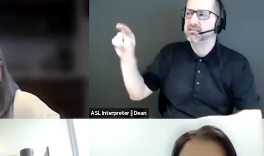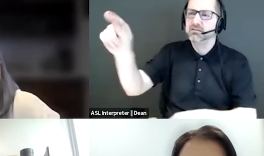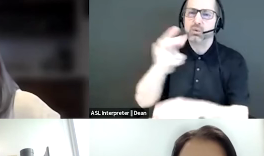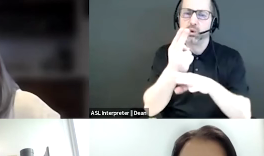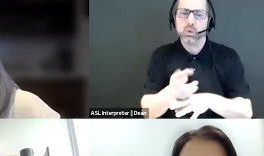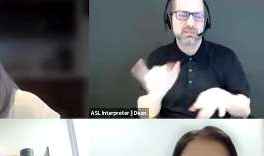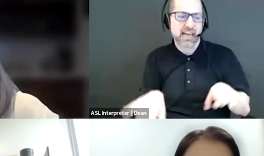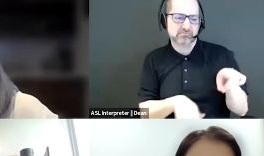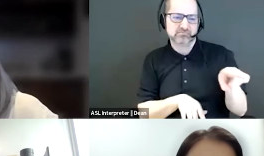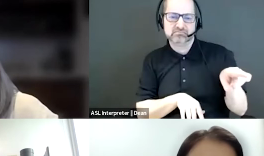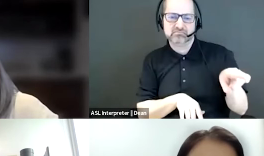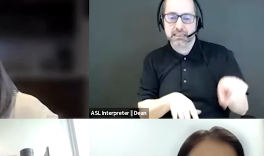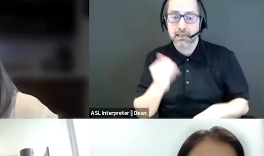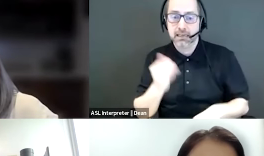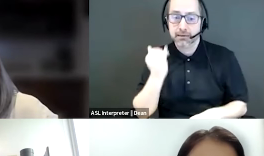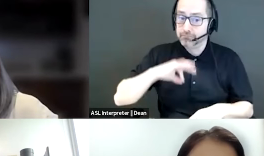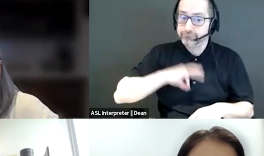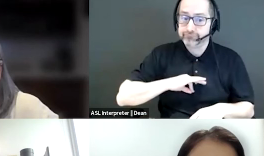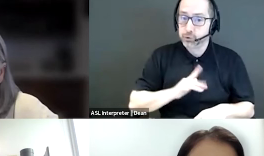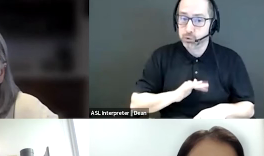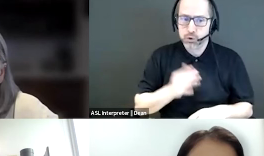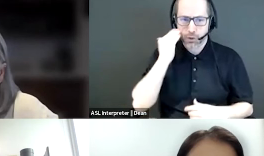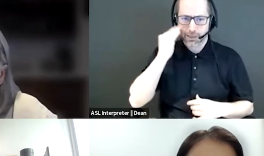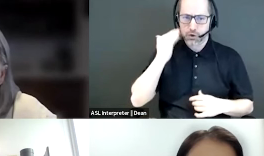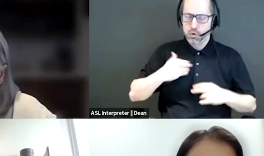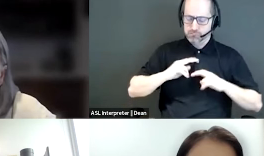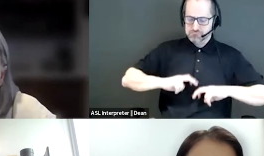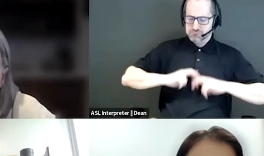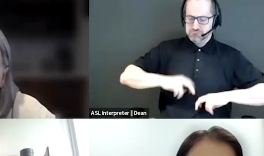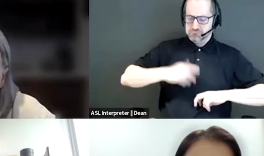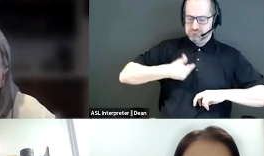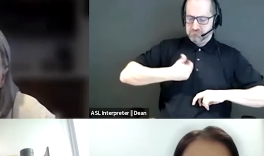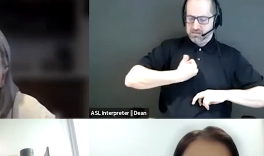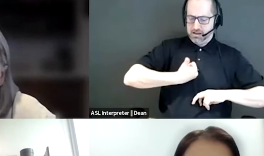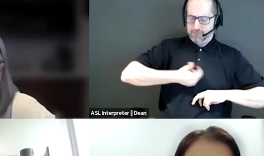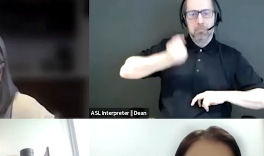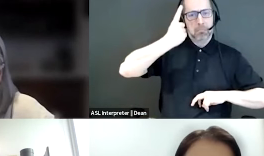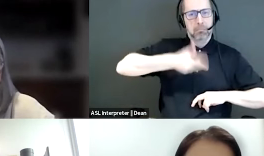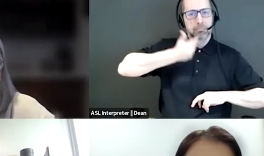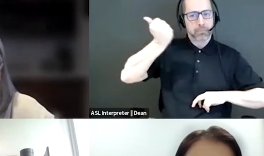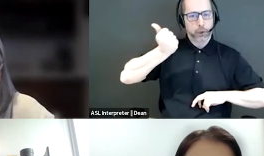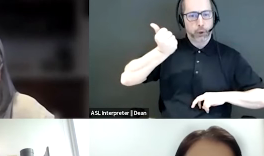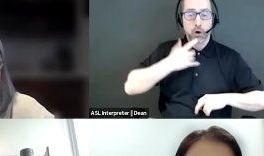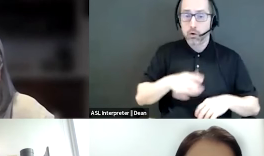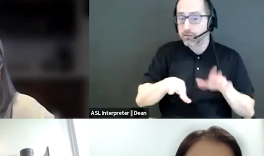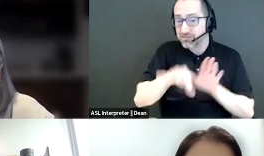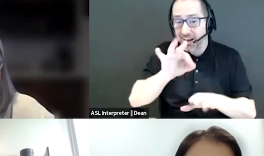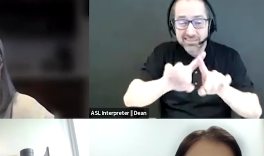personality assessments is you can get to know yourself better, or find different language to describe